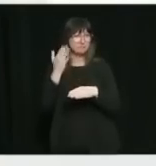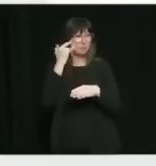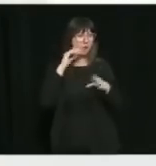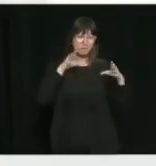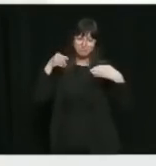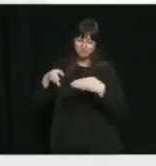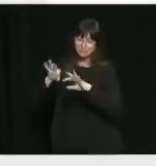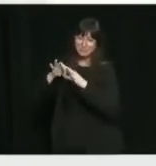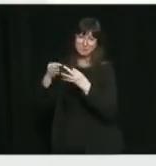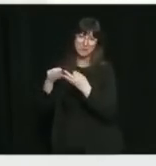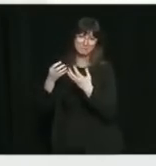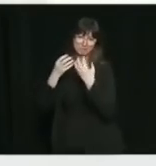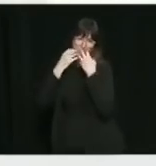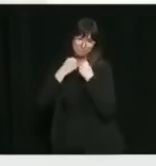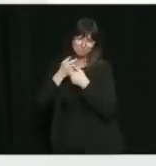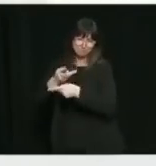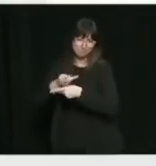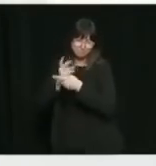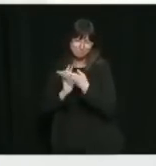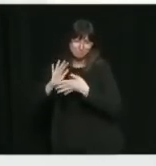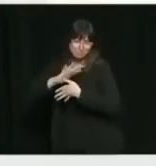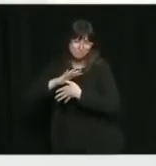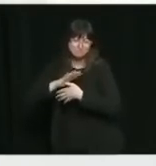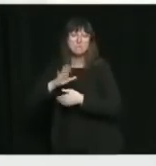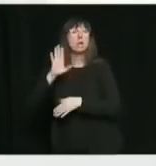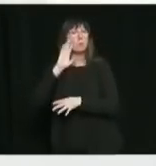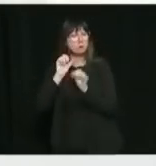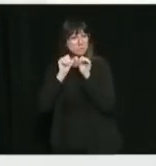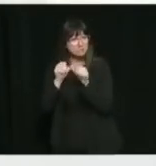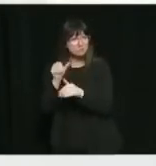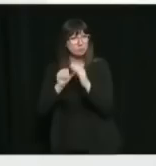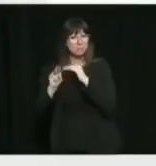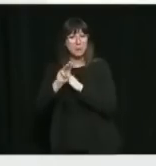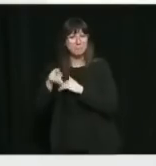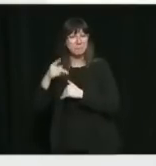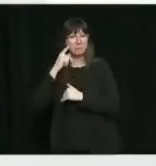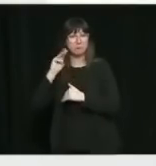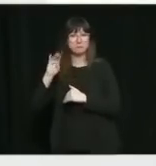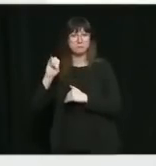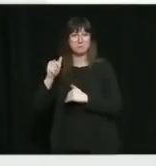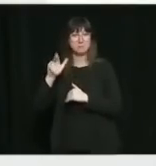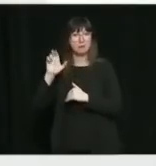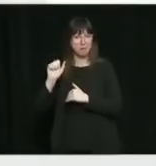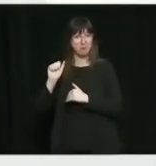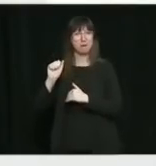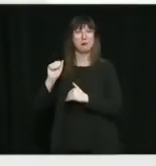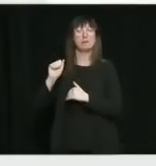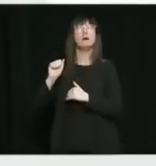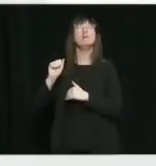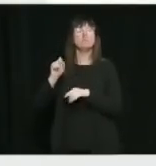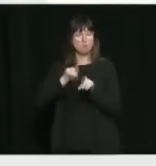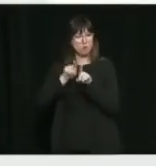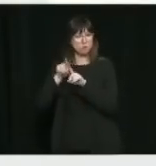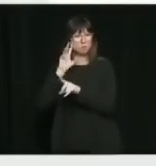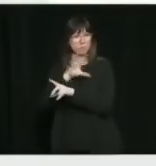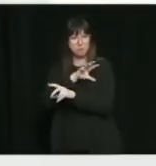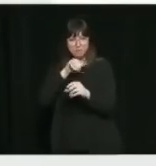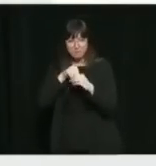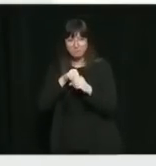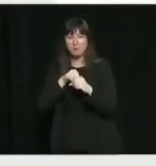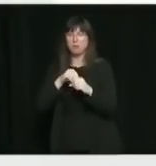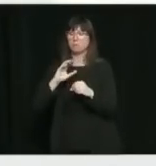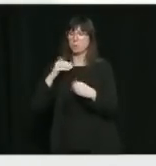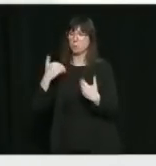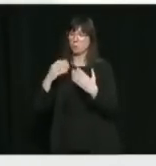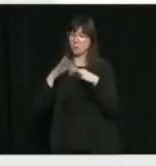with his family. He will continue to serve as Member of Parliament for Mississauga-Malton and will, of course, remain a key member of our